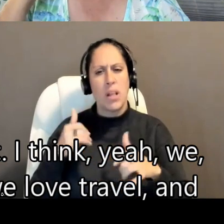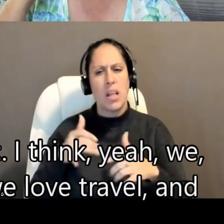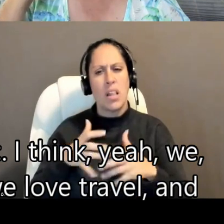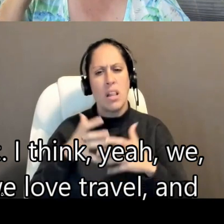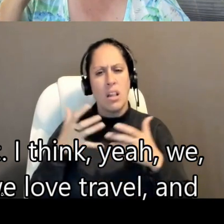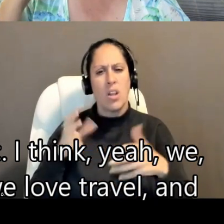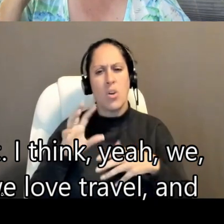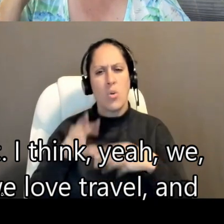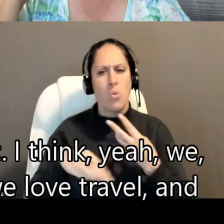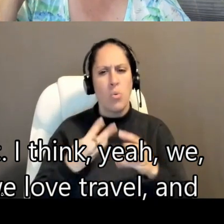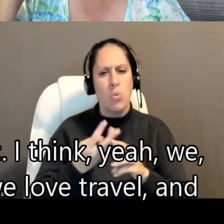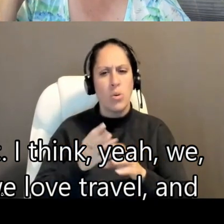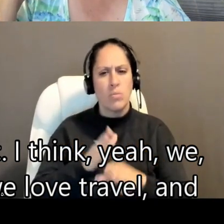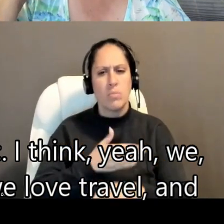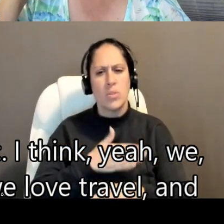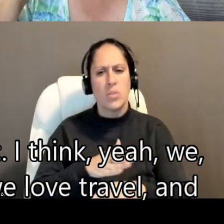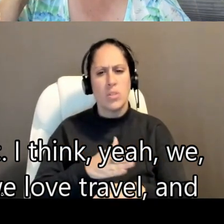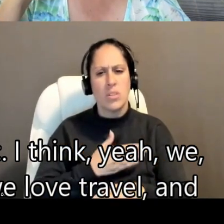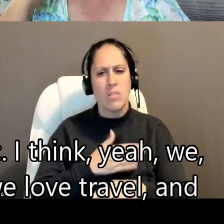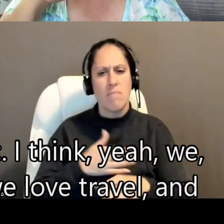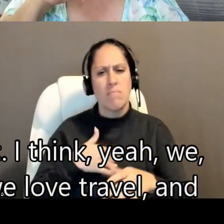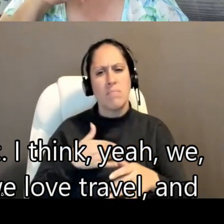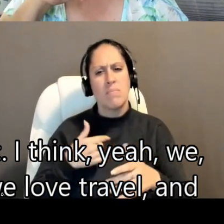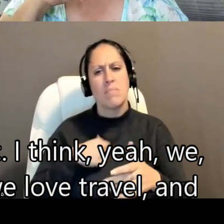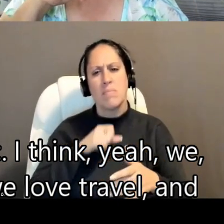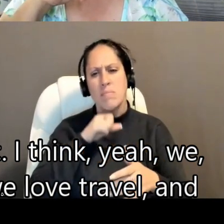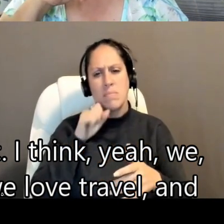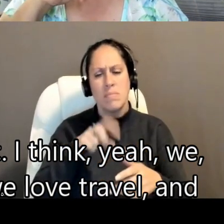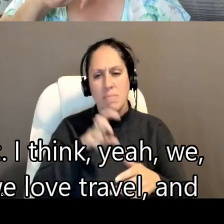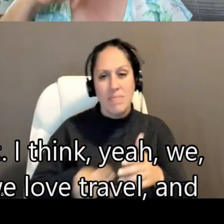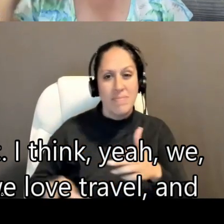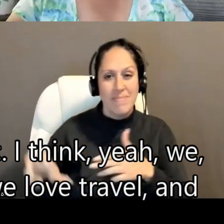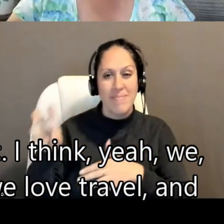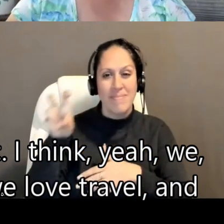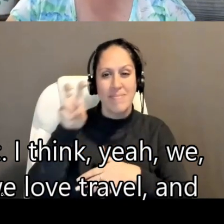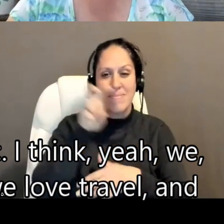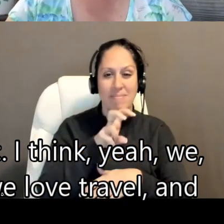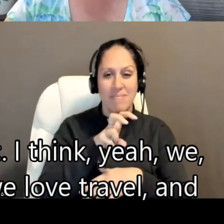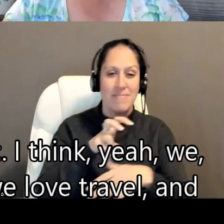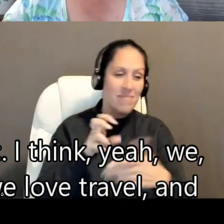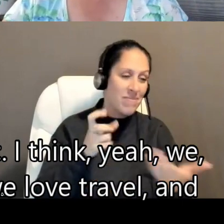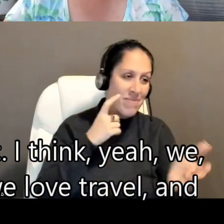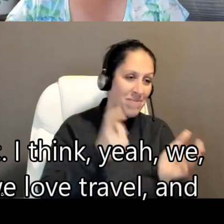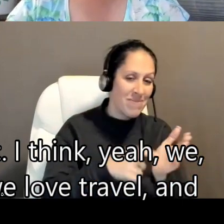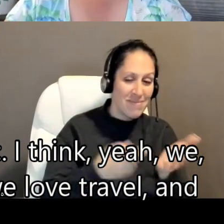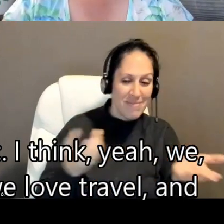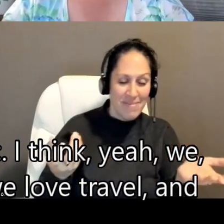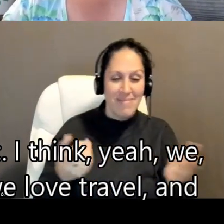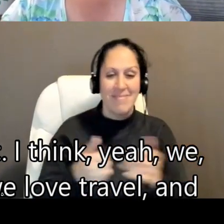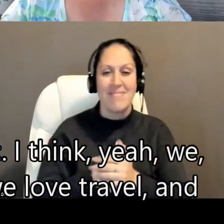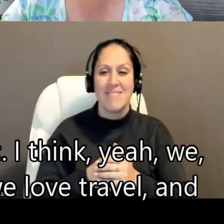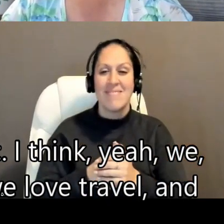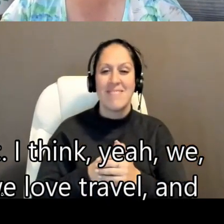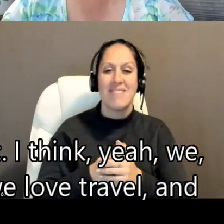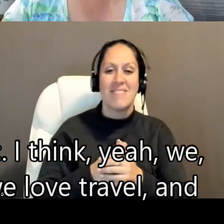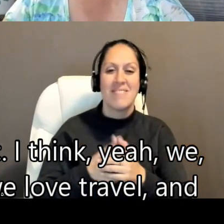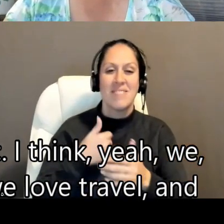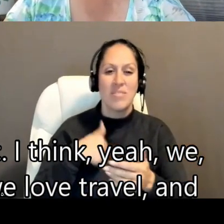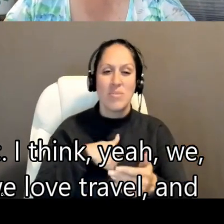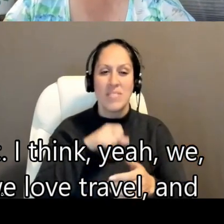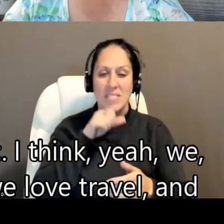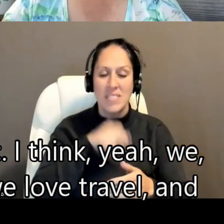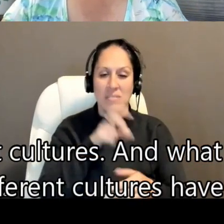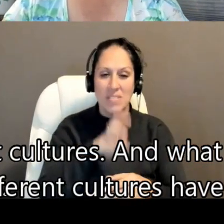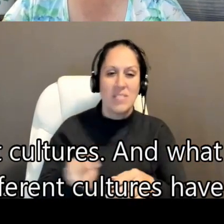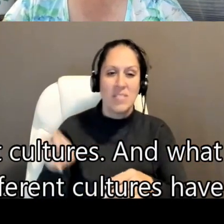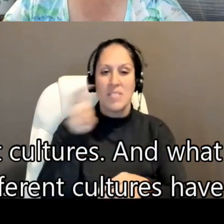music, Yeah. I think. Yeah, we love travel. Yes, as you And can tell. so we love